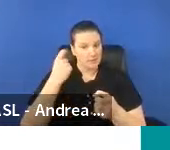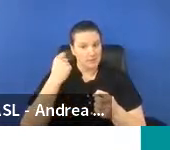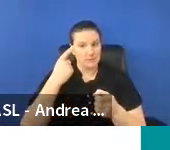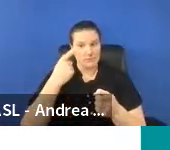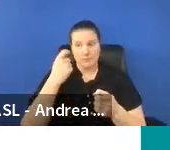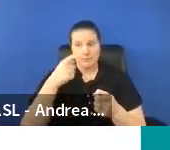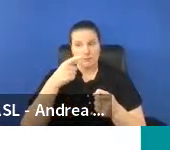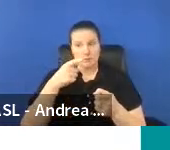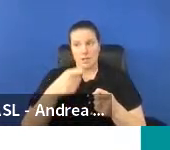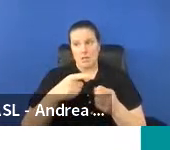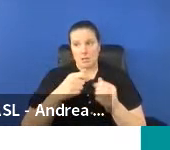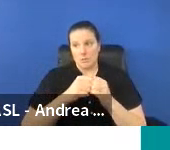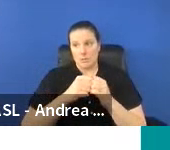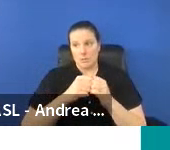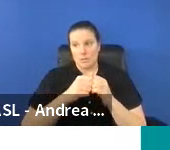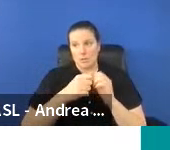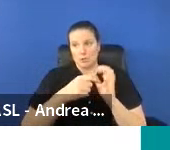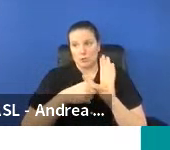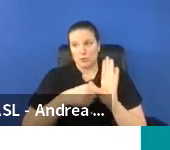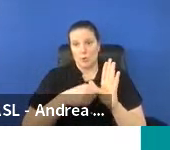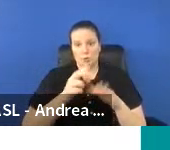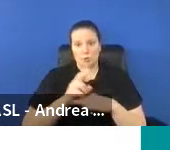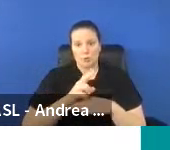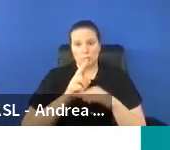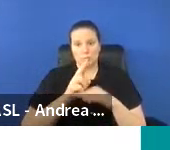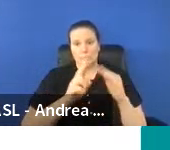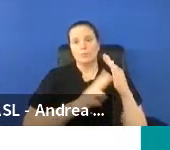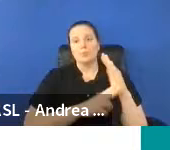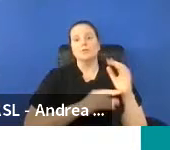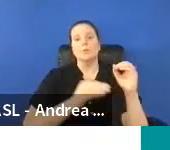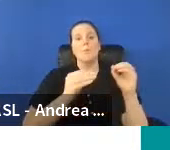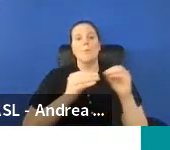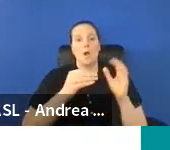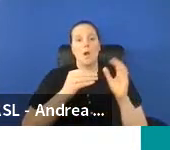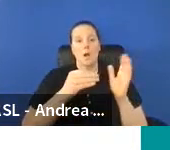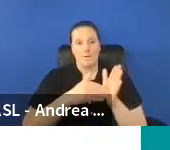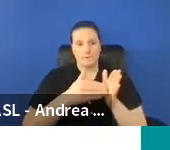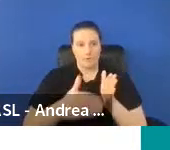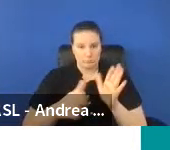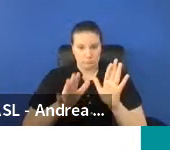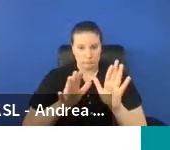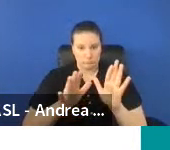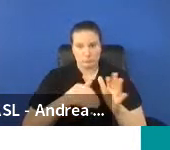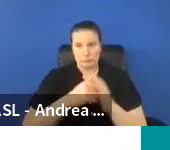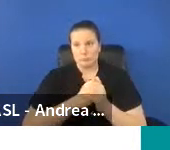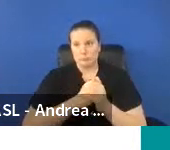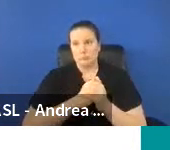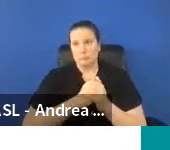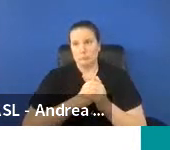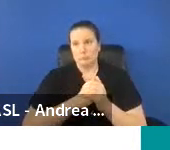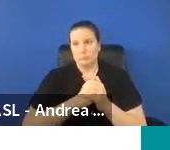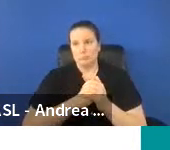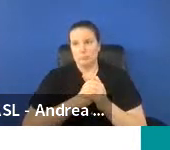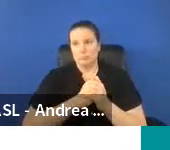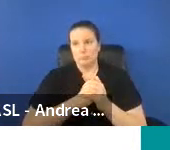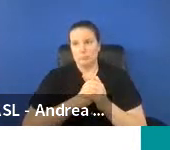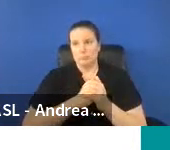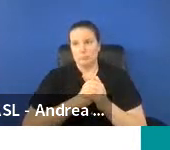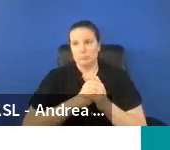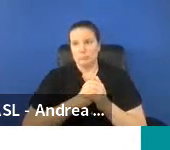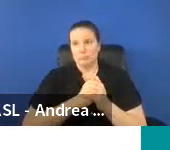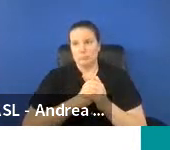as far as our data can show, use the bridge more often and more frequently. We also know that the